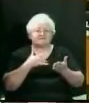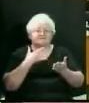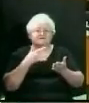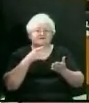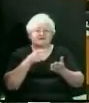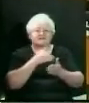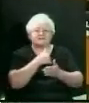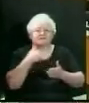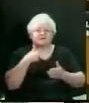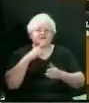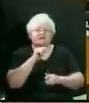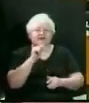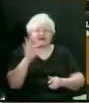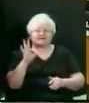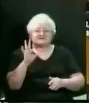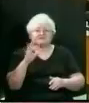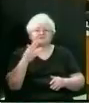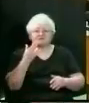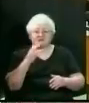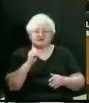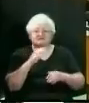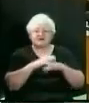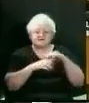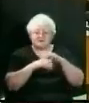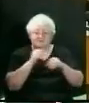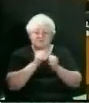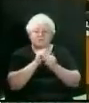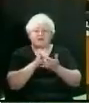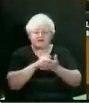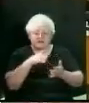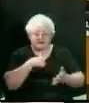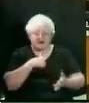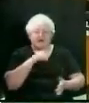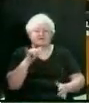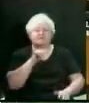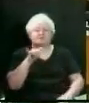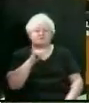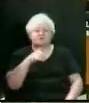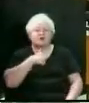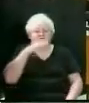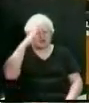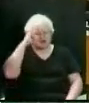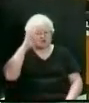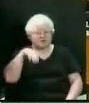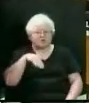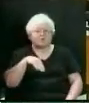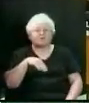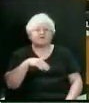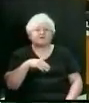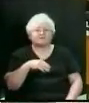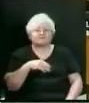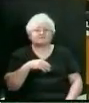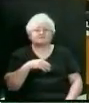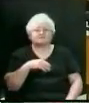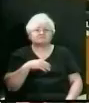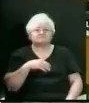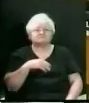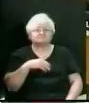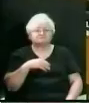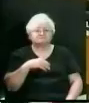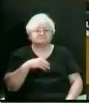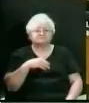task force, if he is comfortable with that, then I am as well. I know that how much time they've put into this,